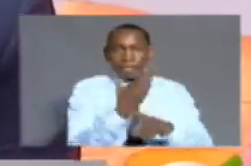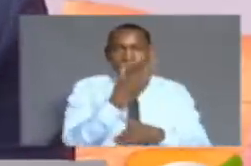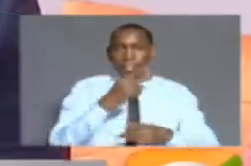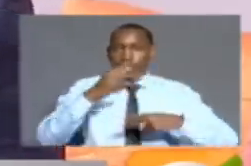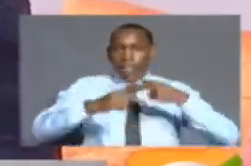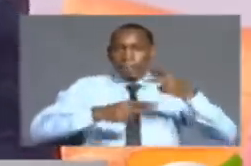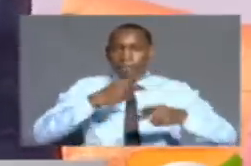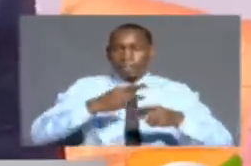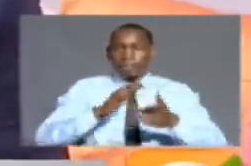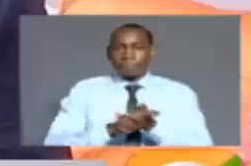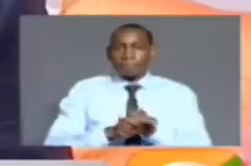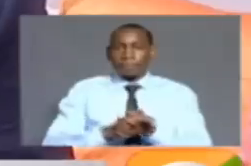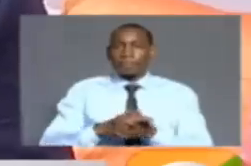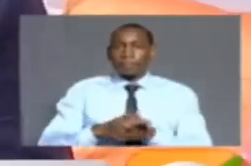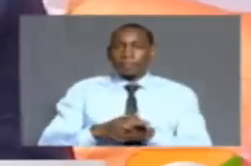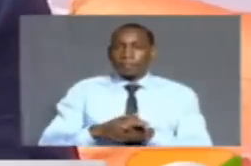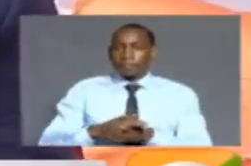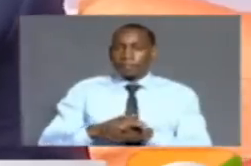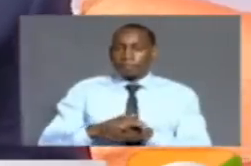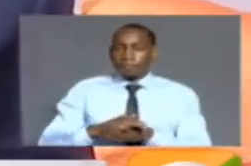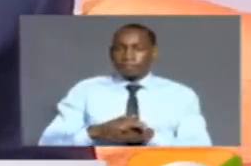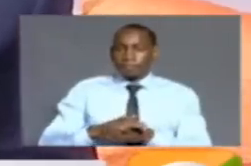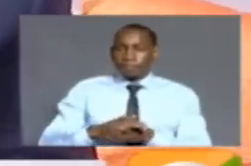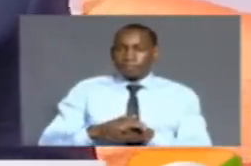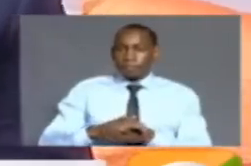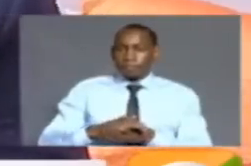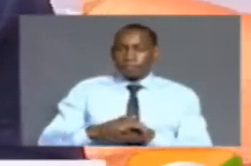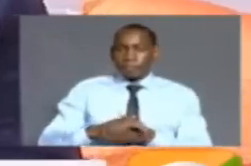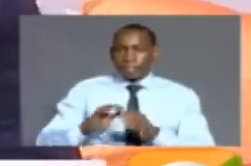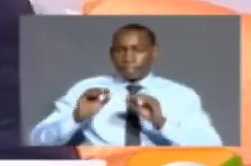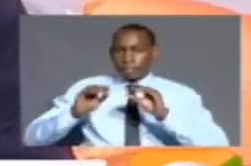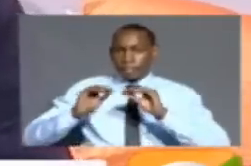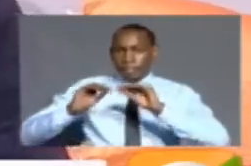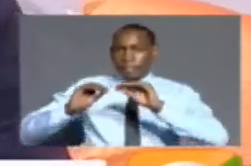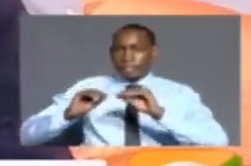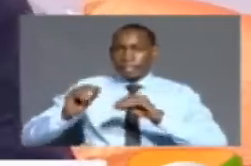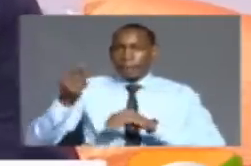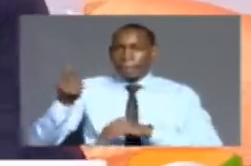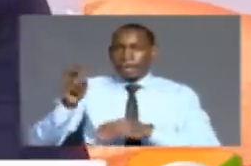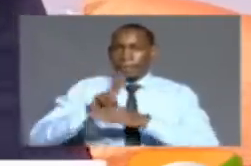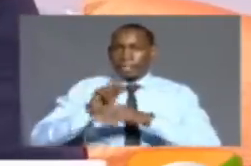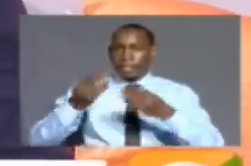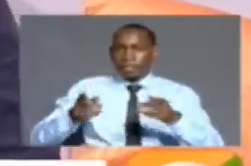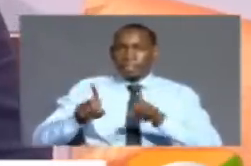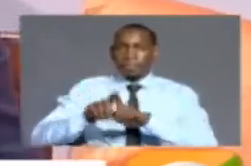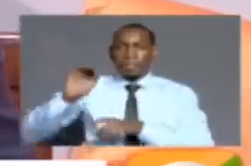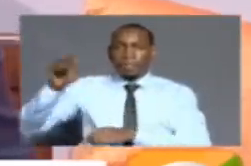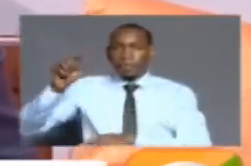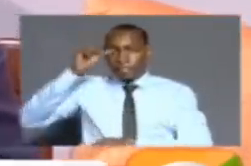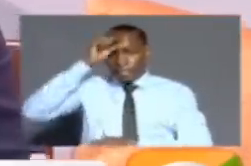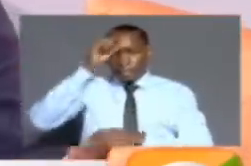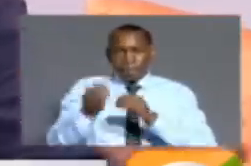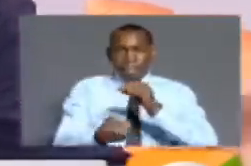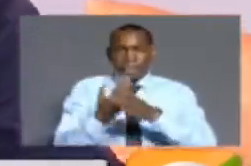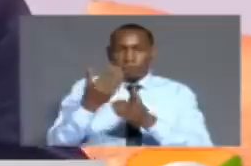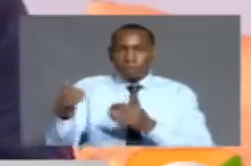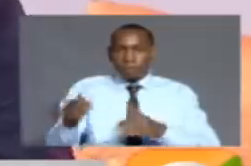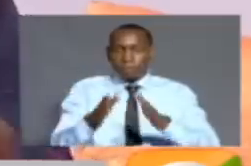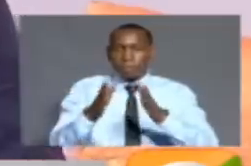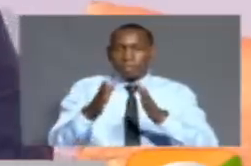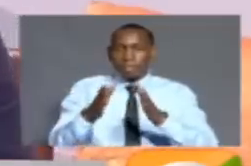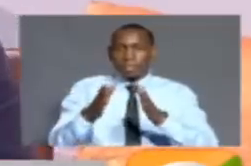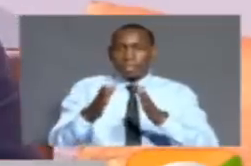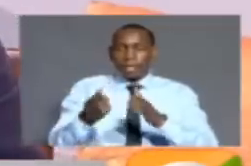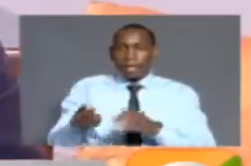process. We need for them to understand how their money is being spent. I think county governments also have got to come up with ways of increasing their own